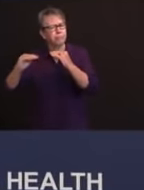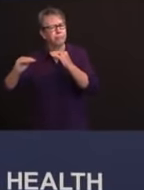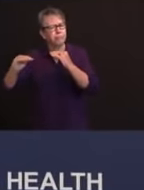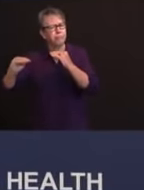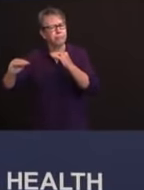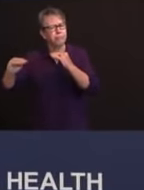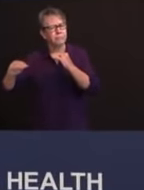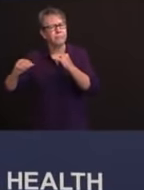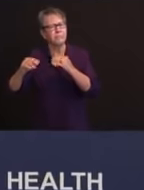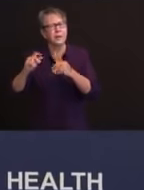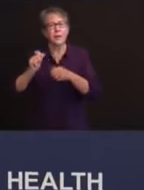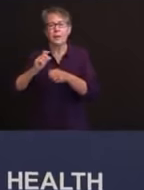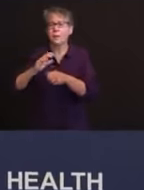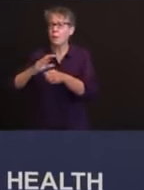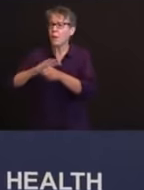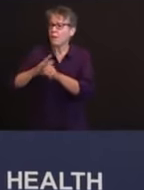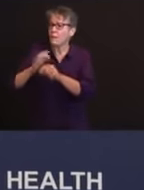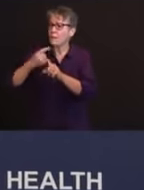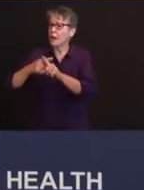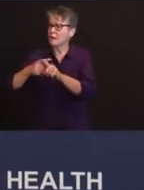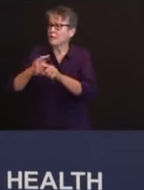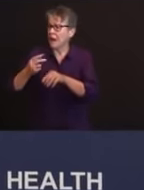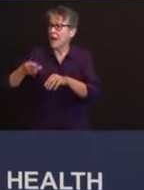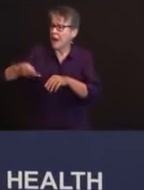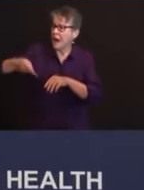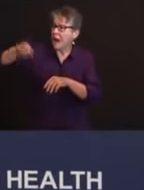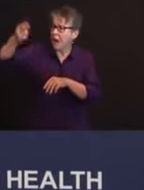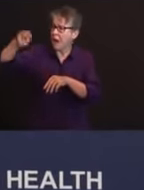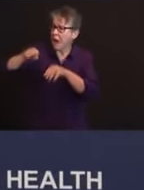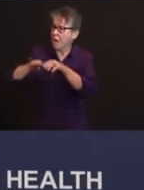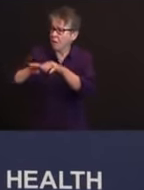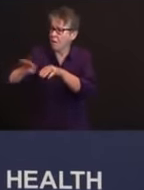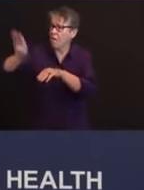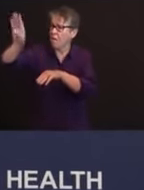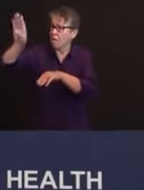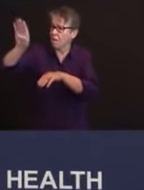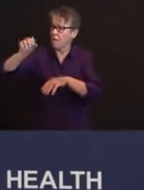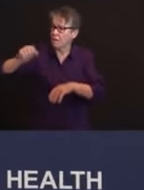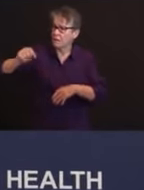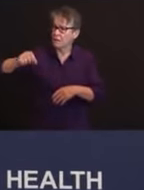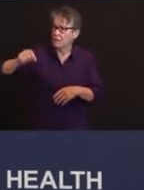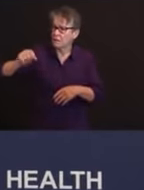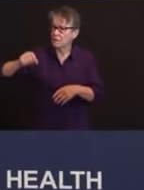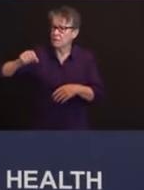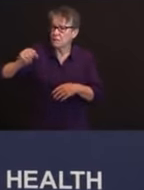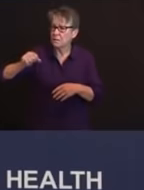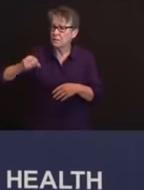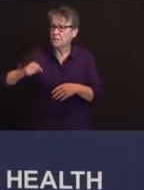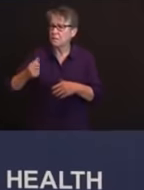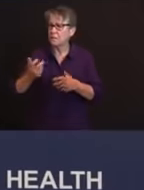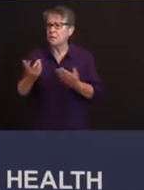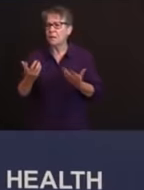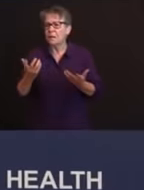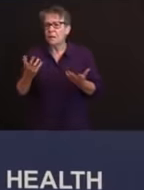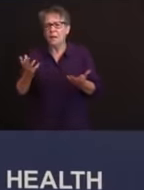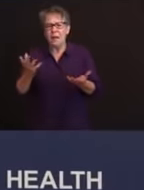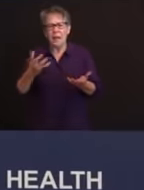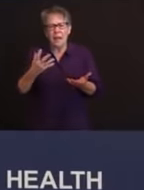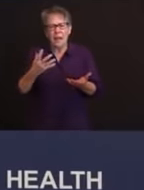high, but has gotten higher. Anything on that front, and any sense of how many of the rapid tests